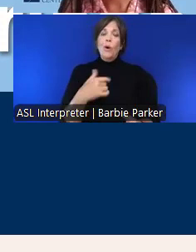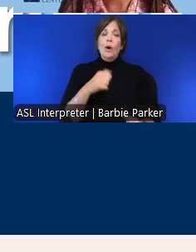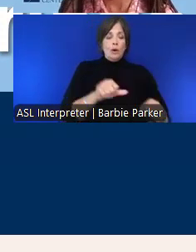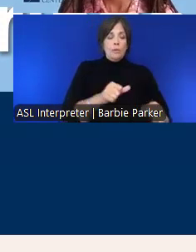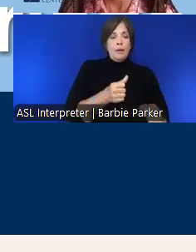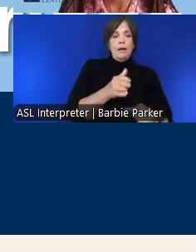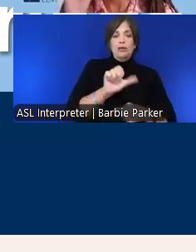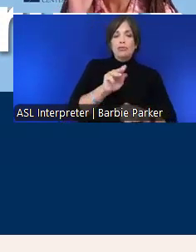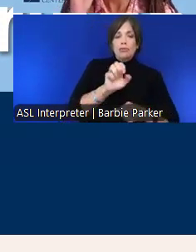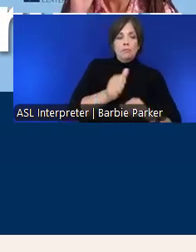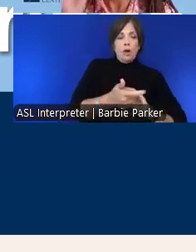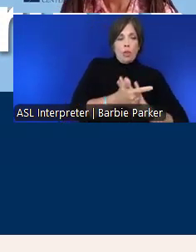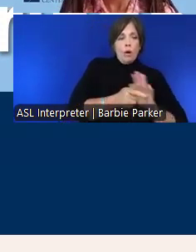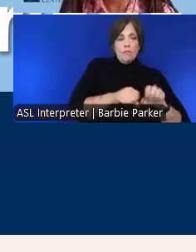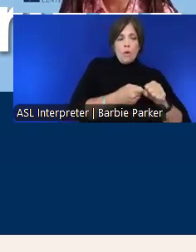marriage itself.